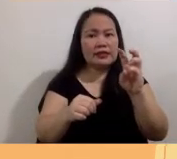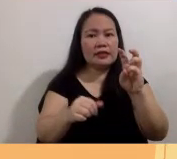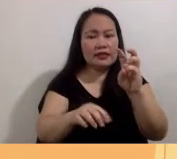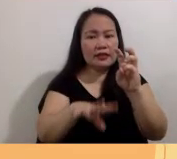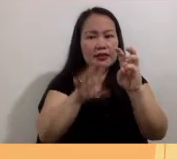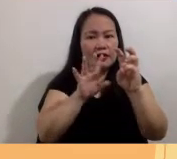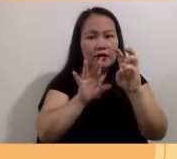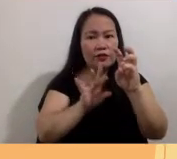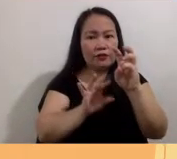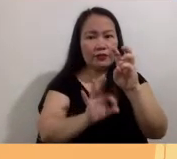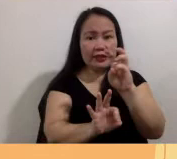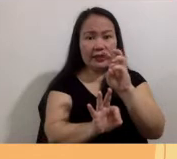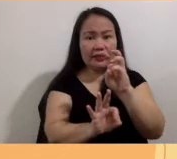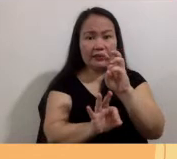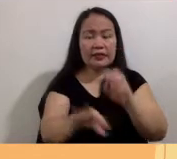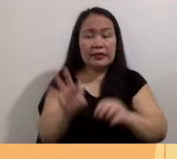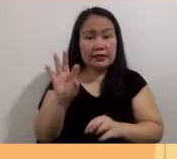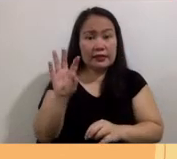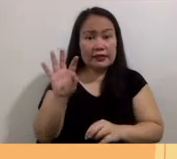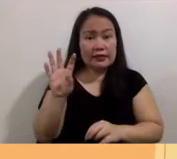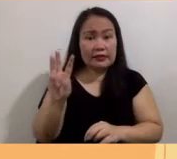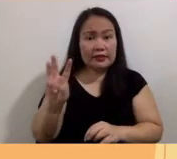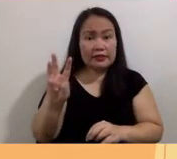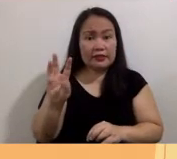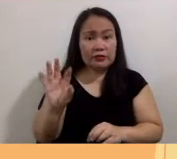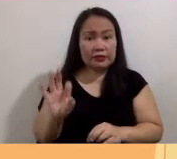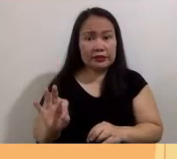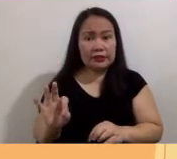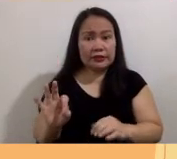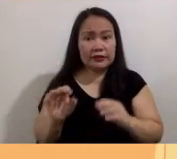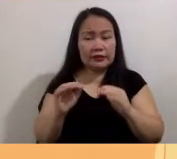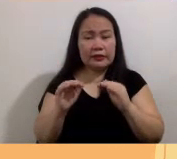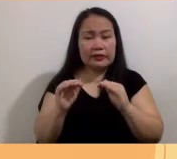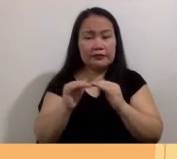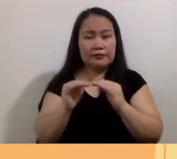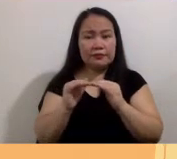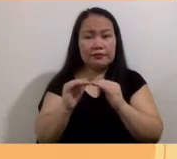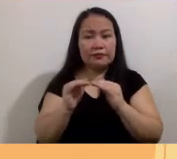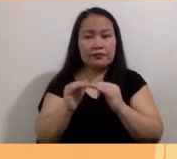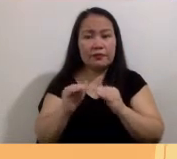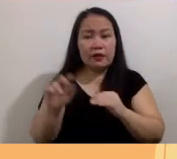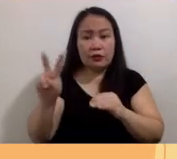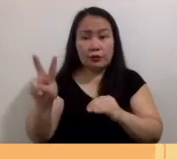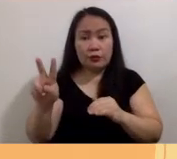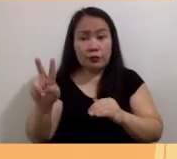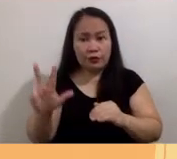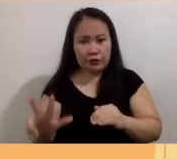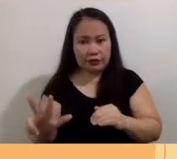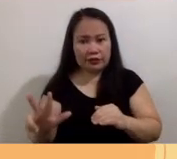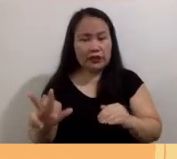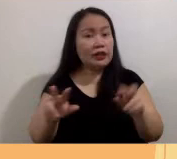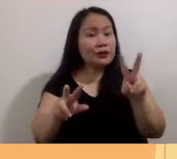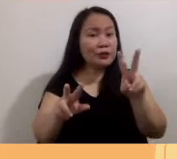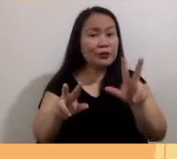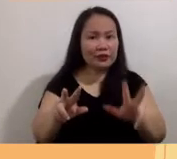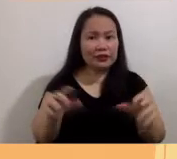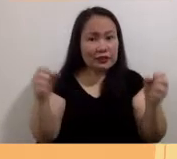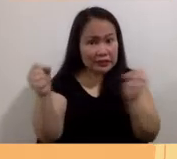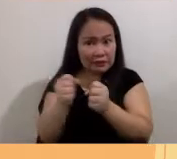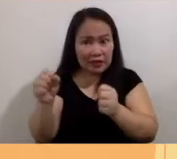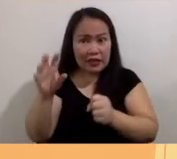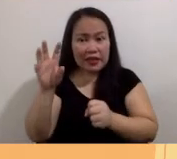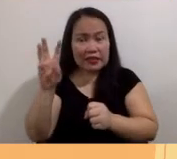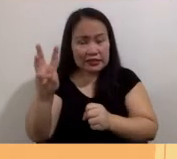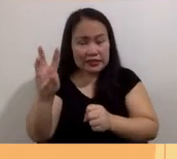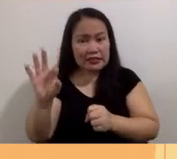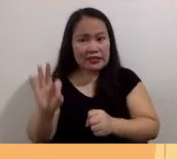3, 7 plus 2, that is 9. And then let us simplify 6 over 9, so that is 2/3, which is equal to